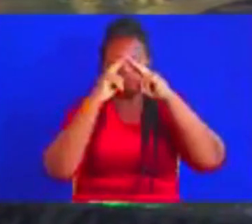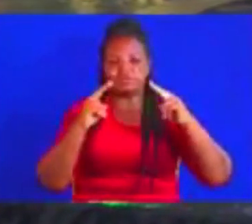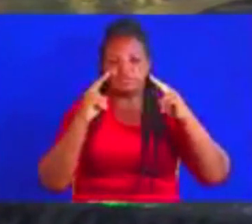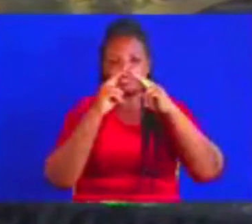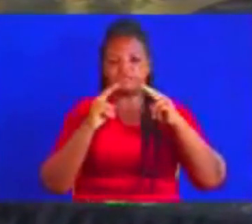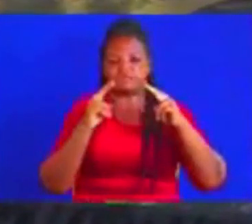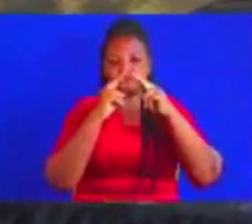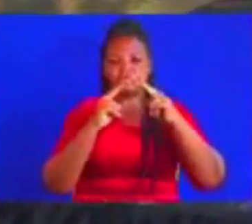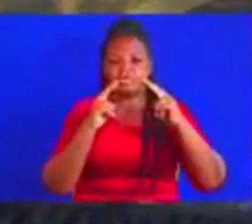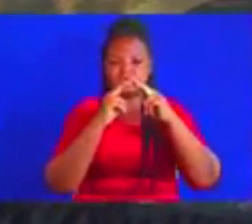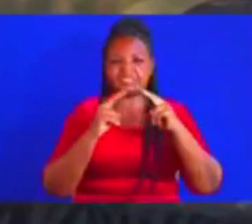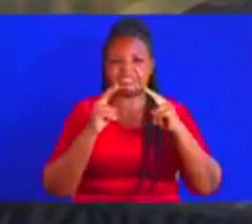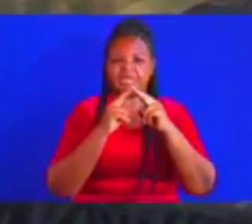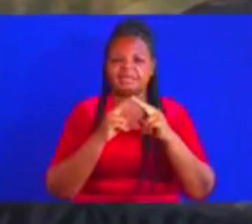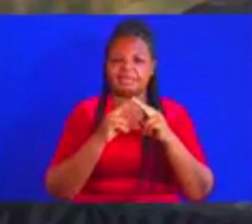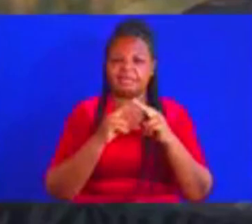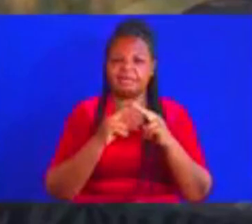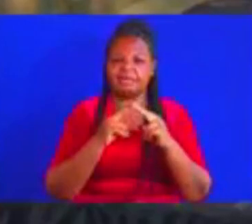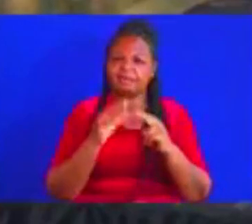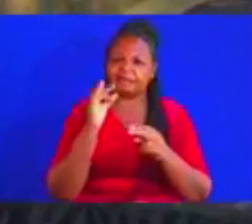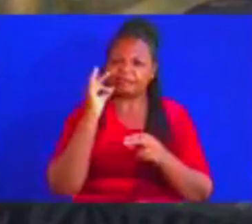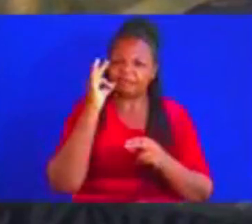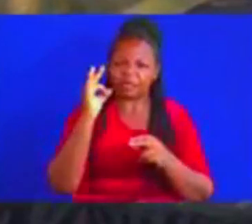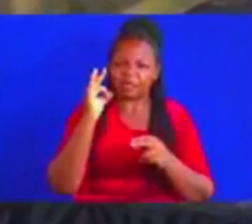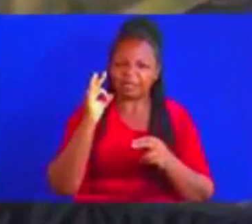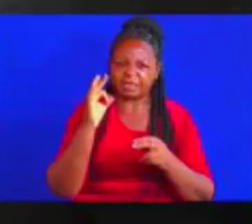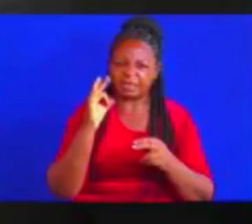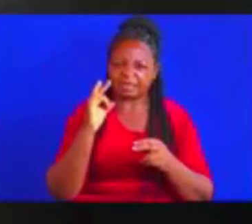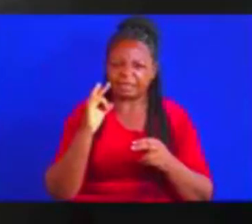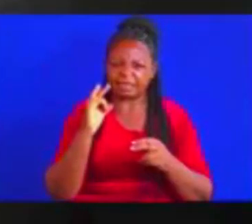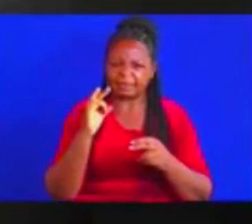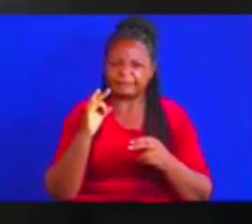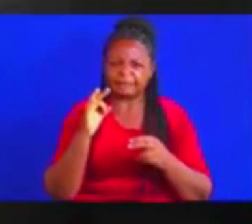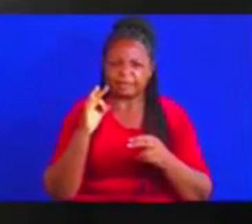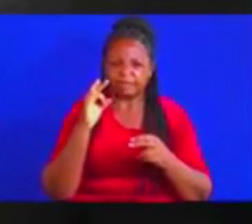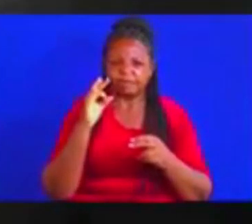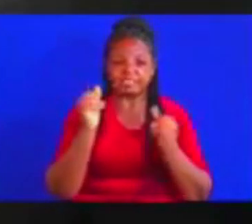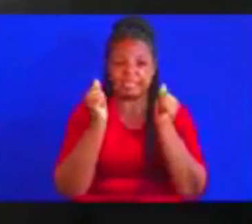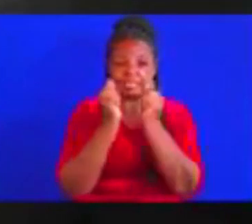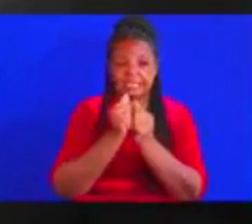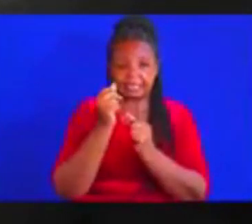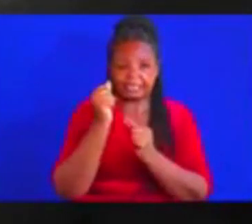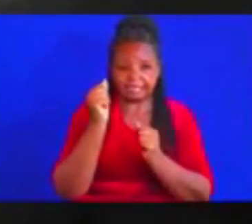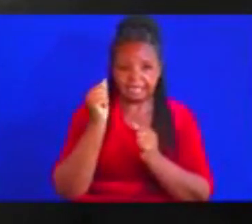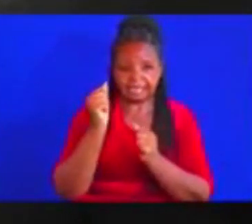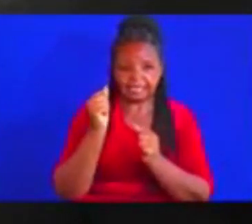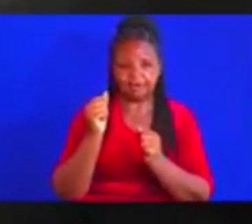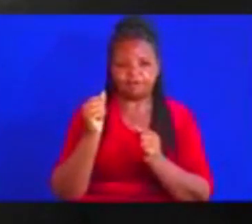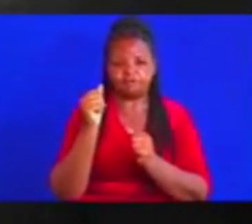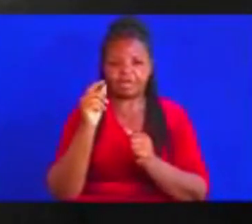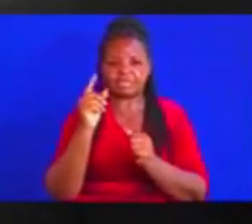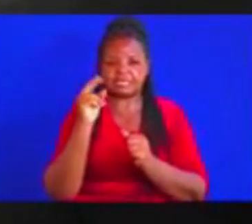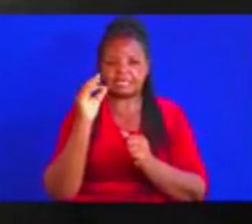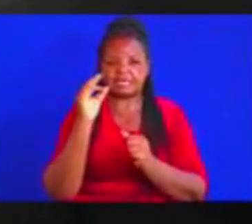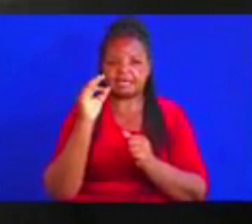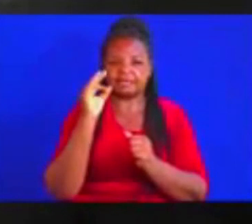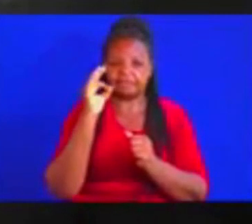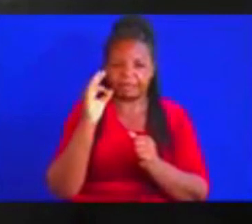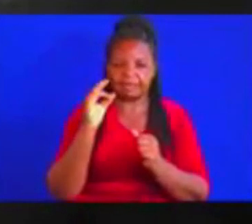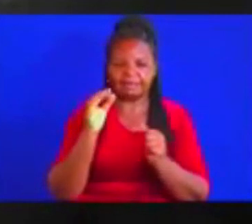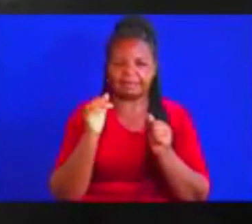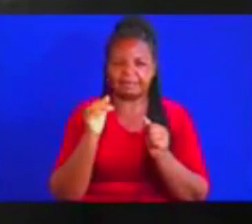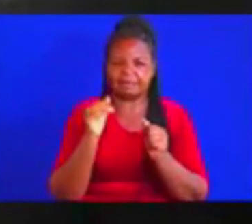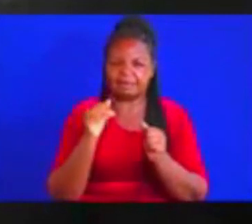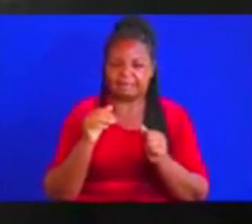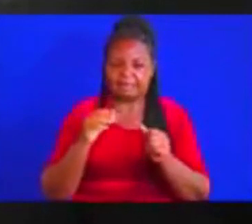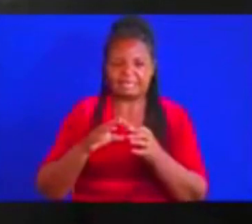10. Profound scripture by Apostle Paul. This was a